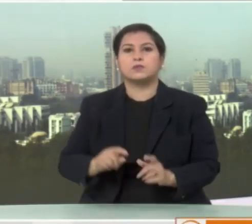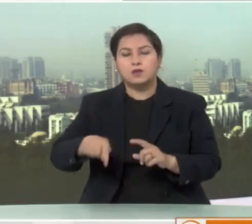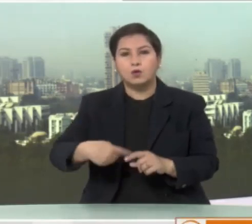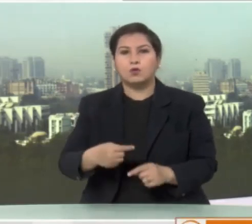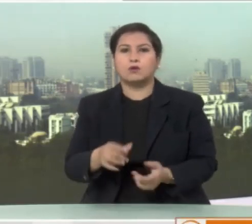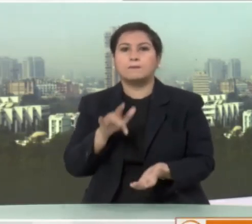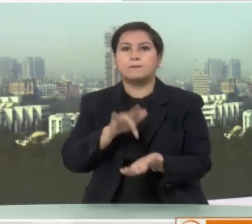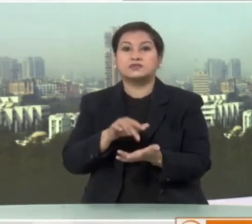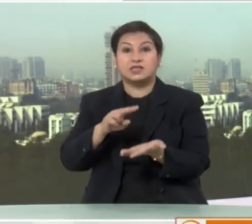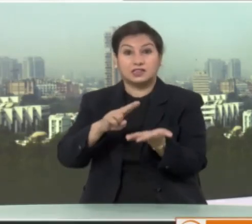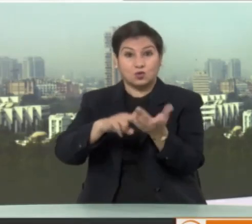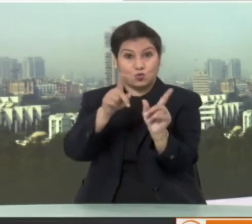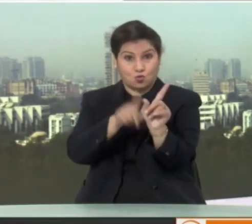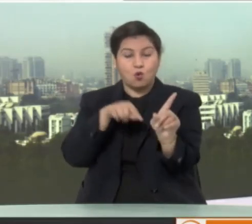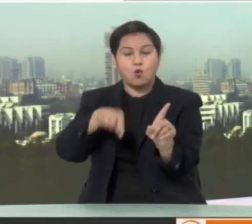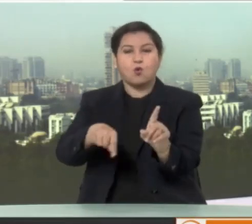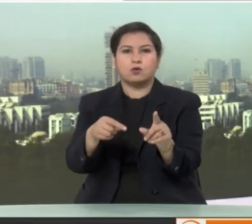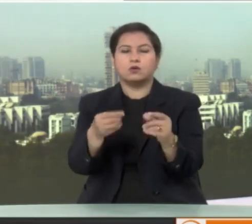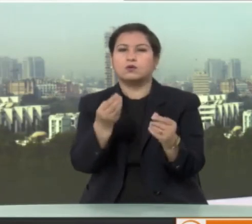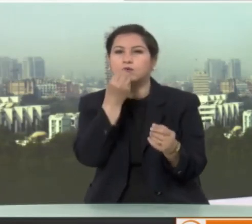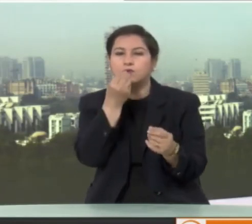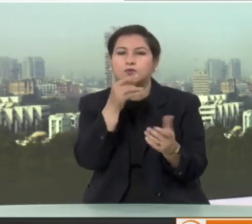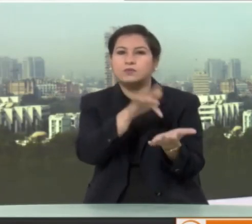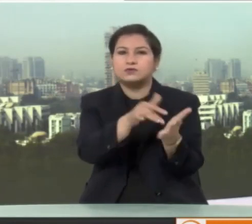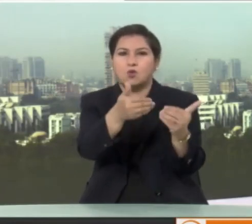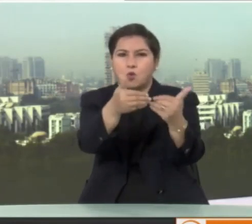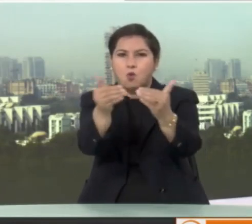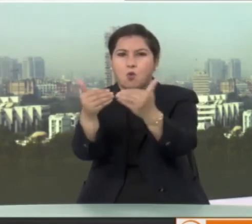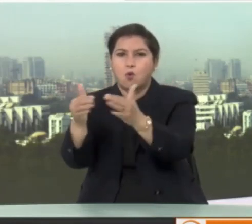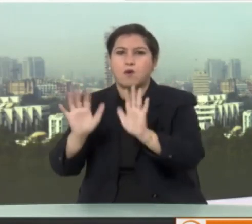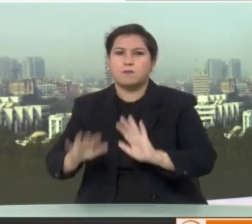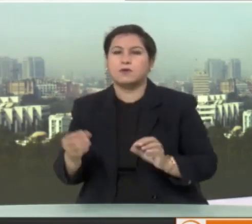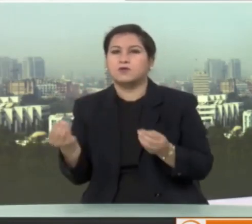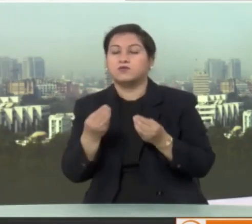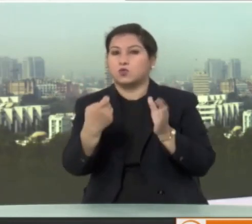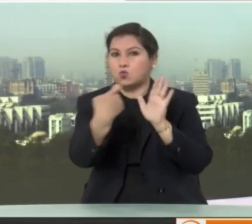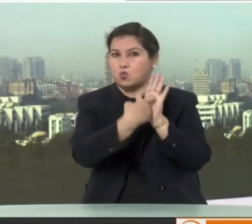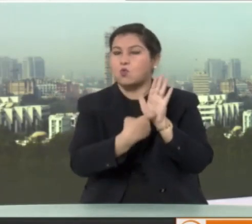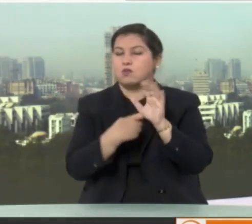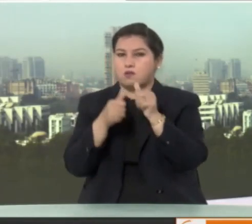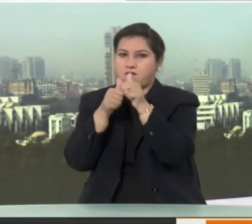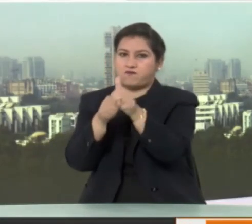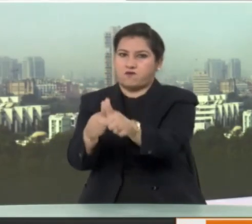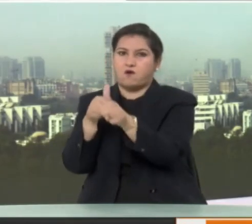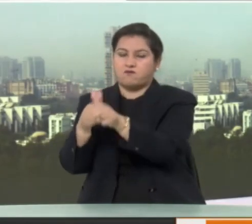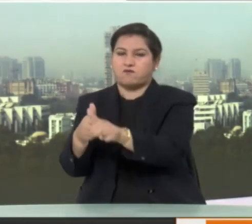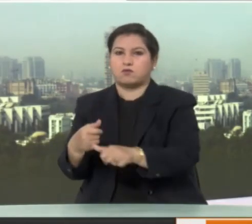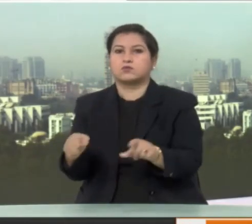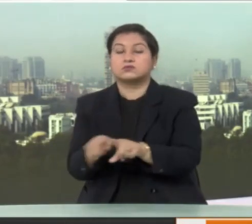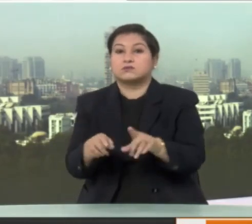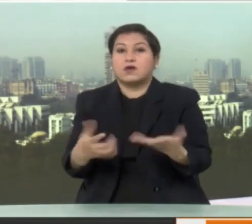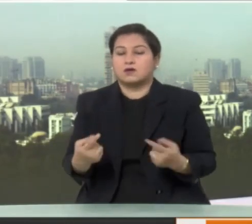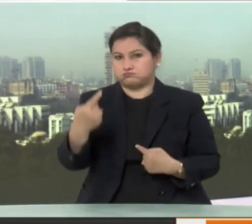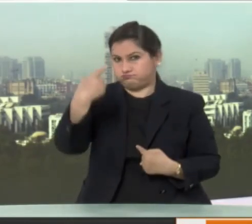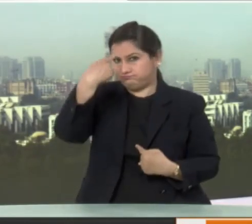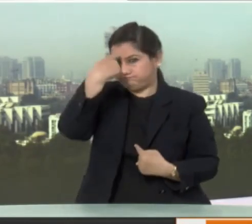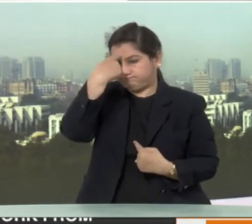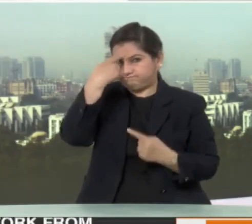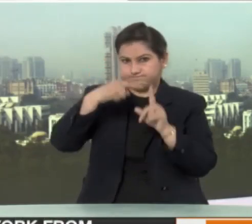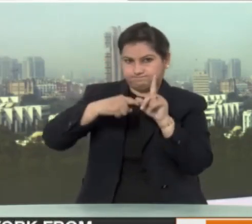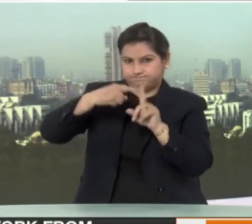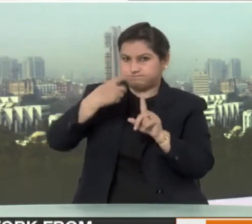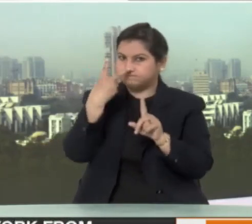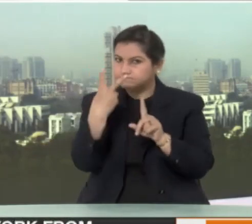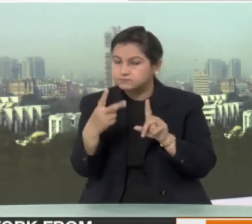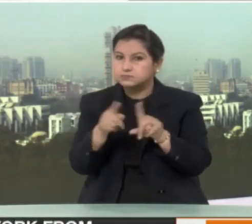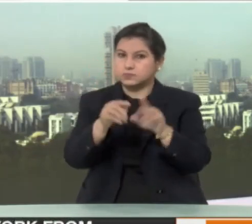Restaurants in New York reopened after the lockdown restrictions eased. Necessary precautions were taken, like temperature check at